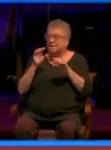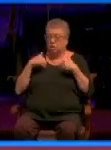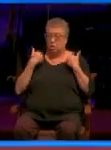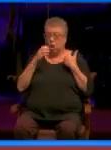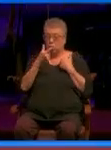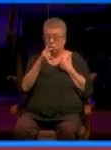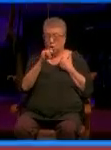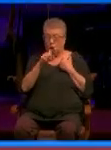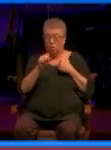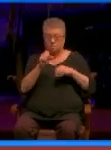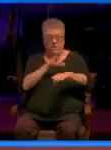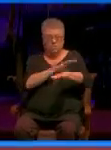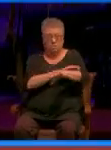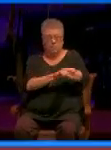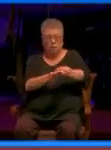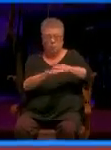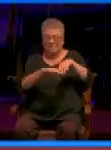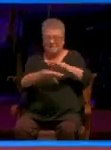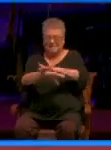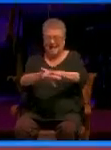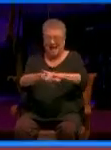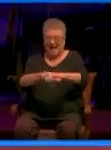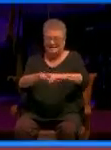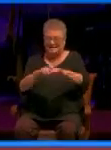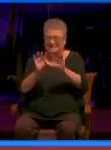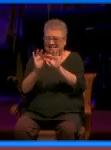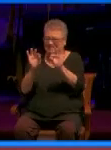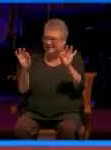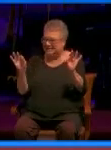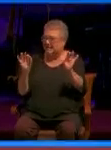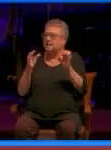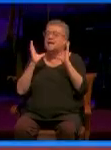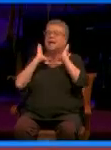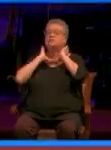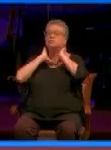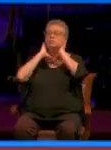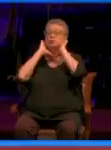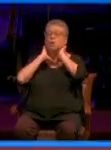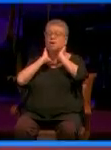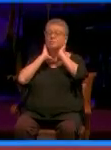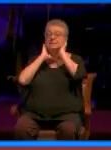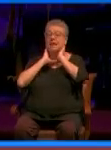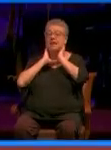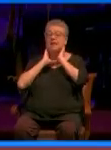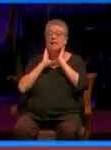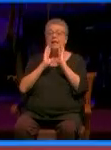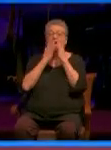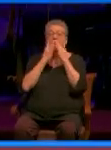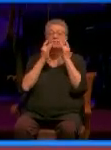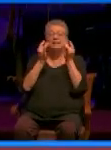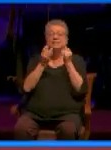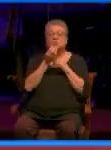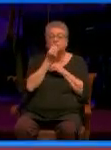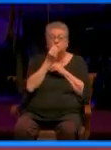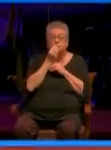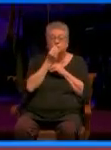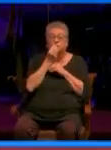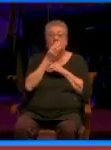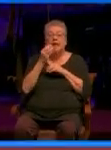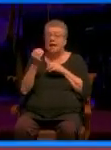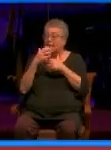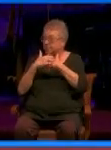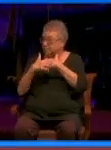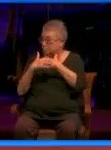she put on his hands and on the smooth part of his neck. And she put the delicious food and the bread which she